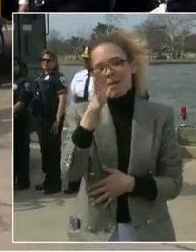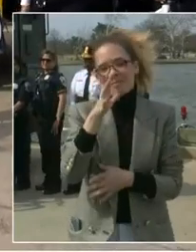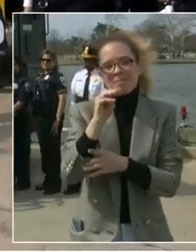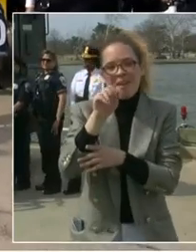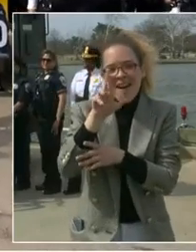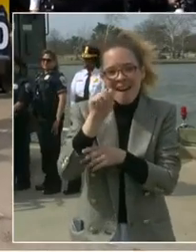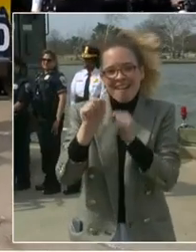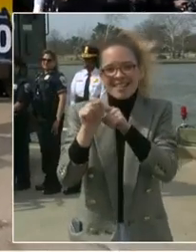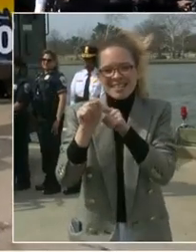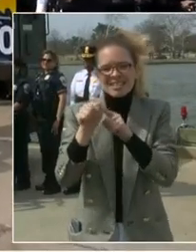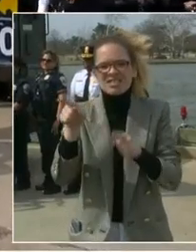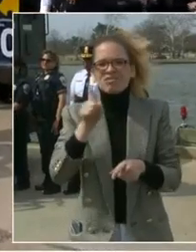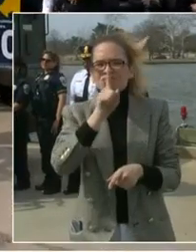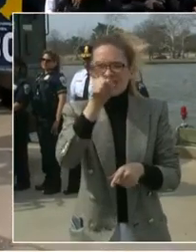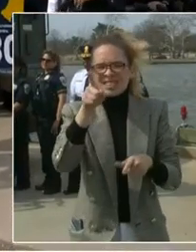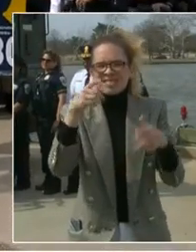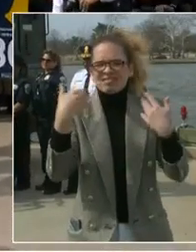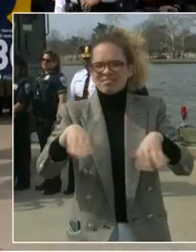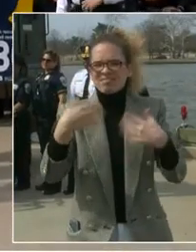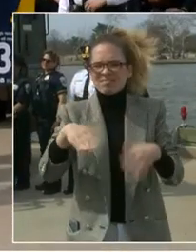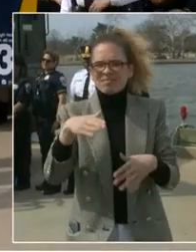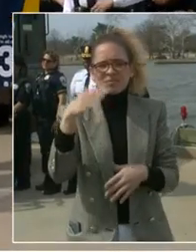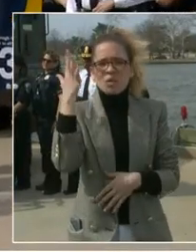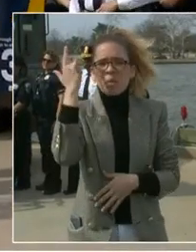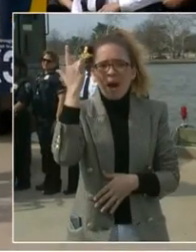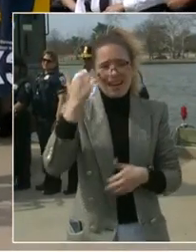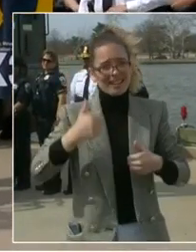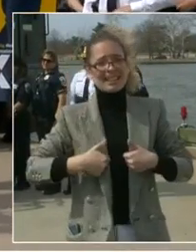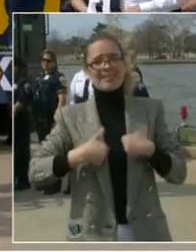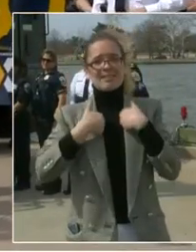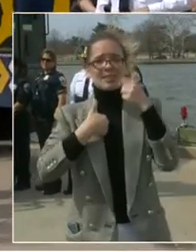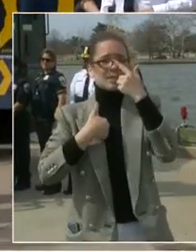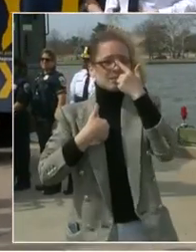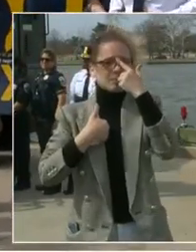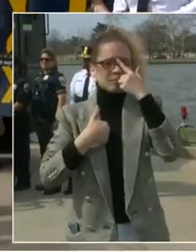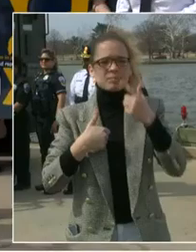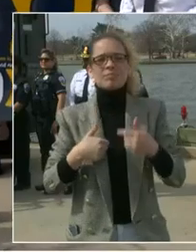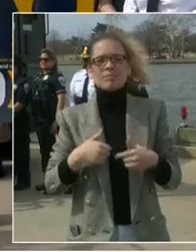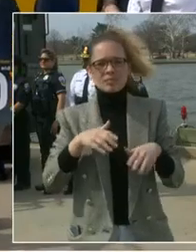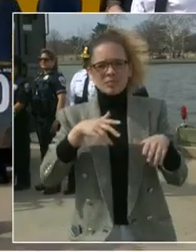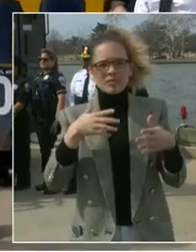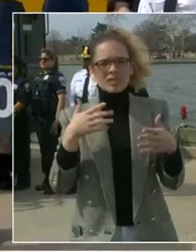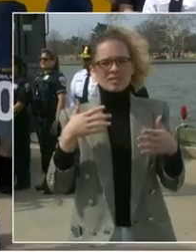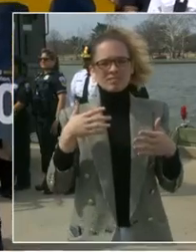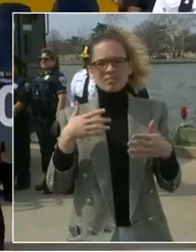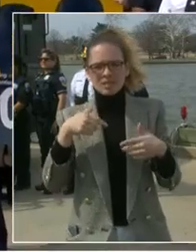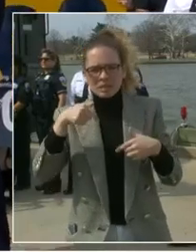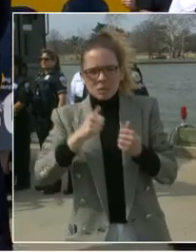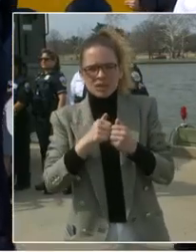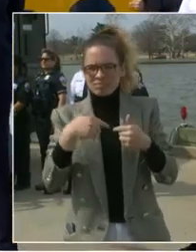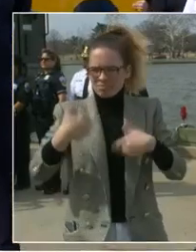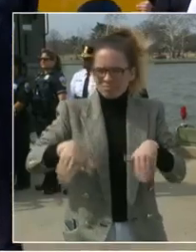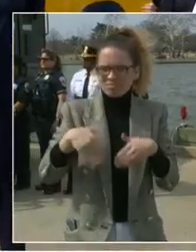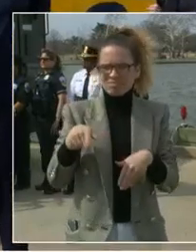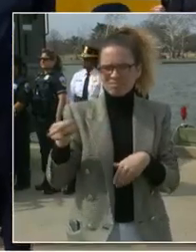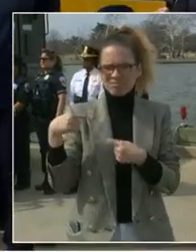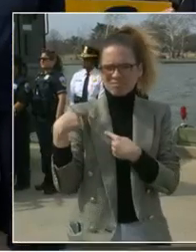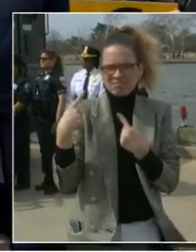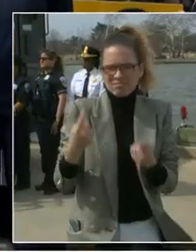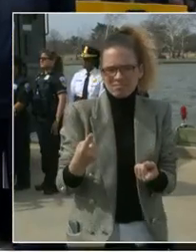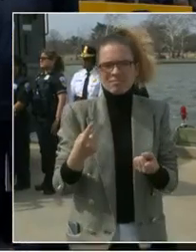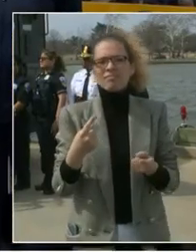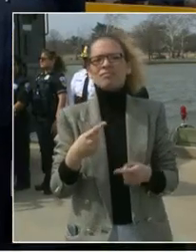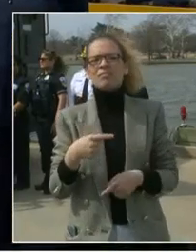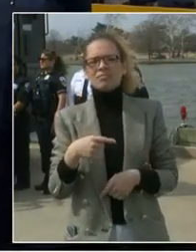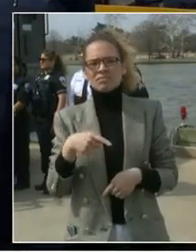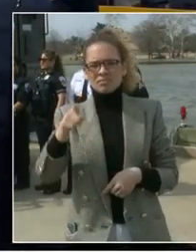real for me because they lived in the same city I lived in. They walked the same streets I did. Some of them even attended